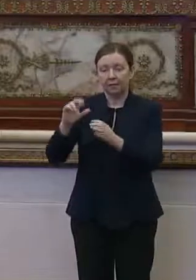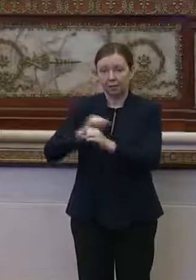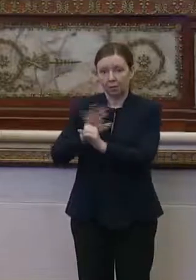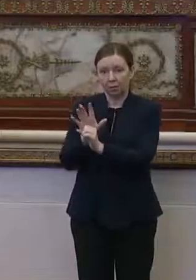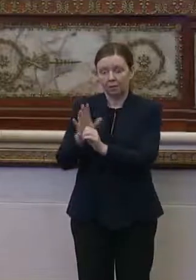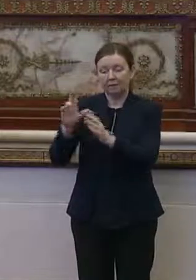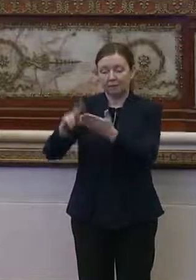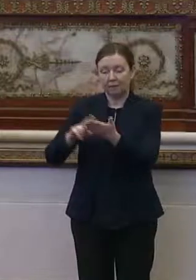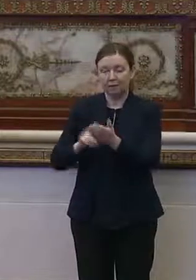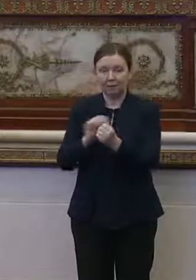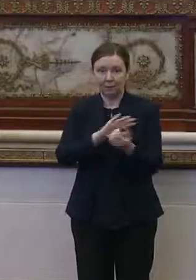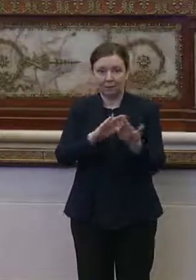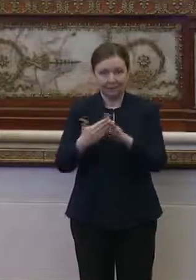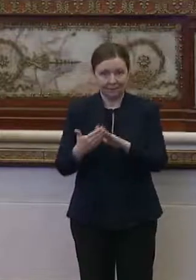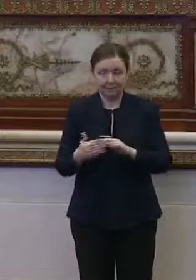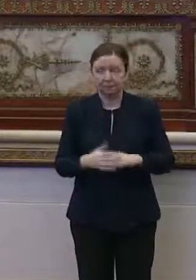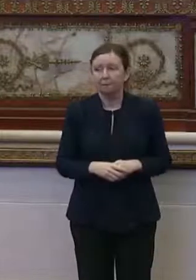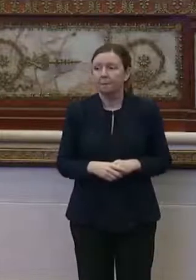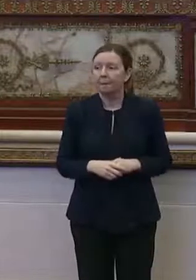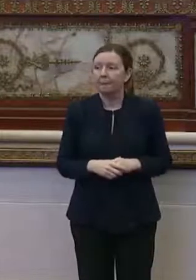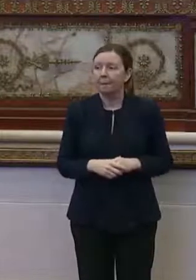city.